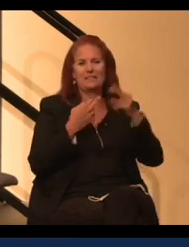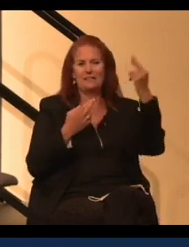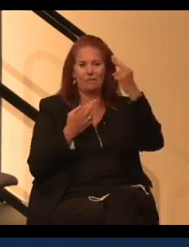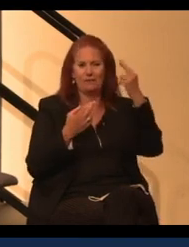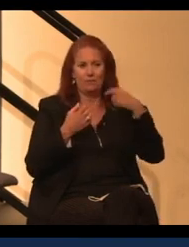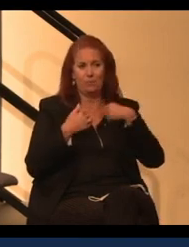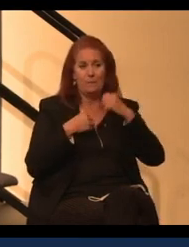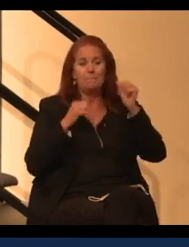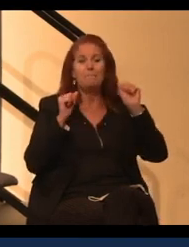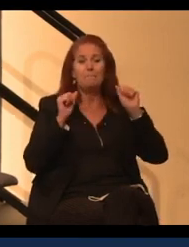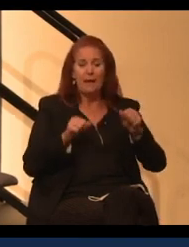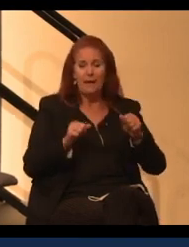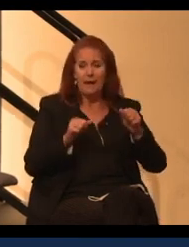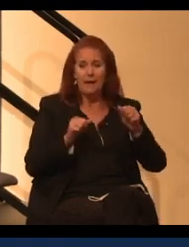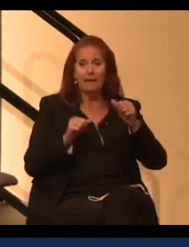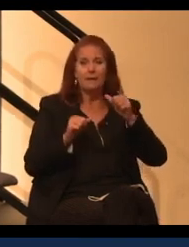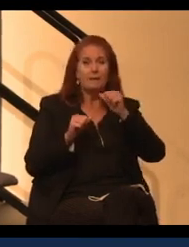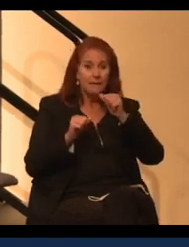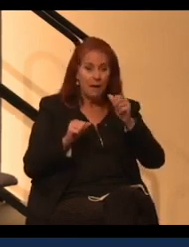may be familiar with.